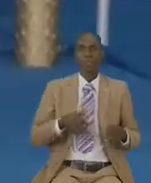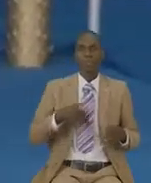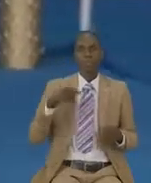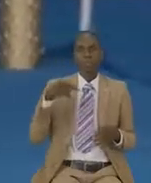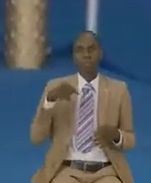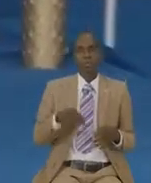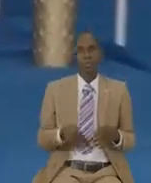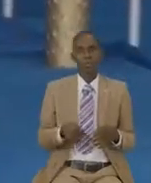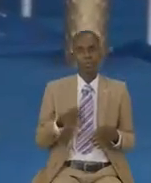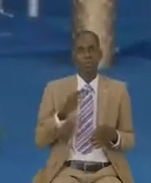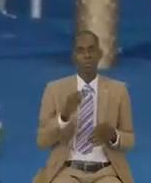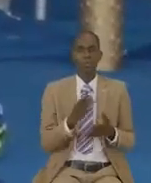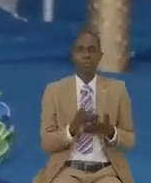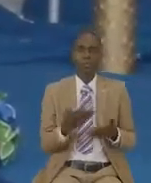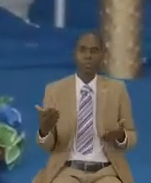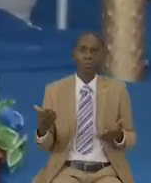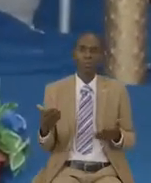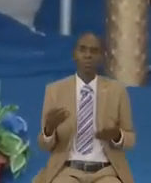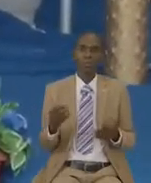can't explain.